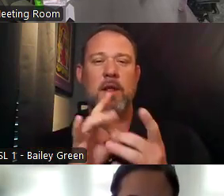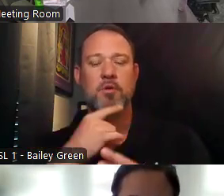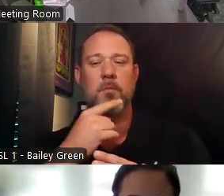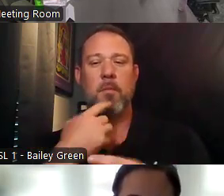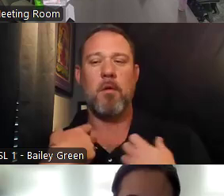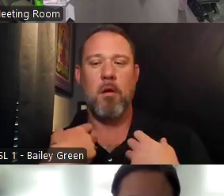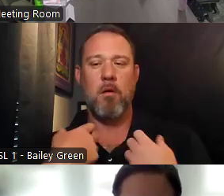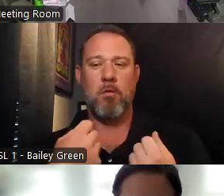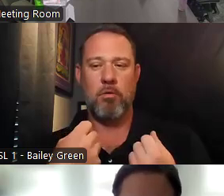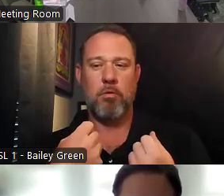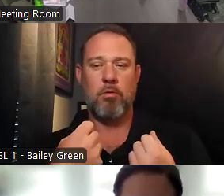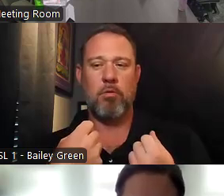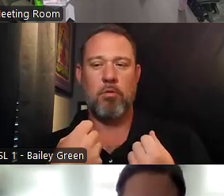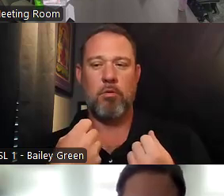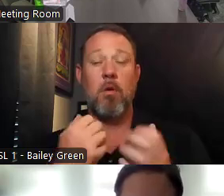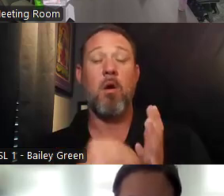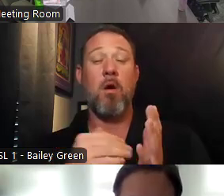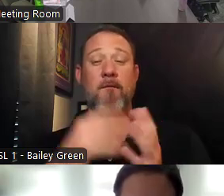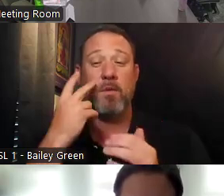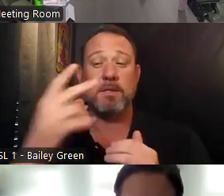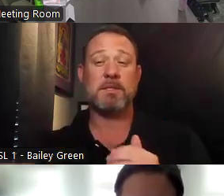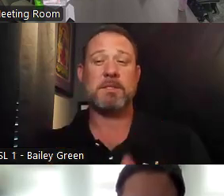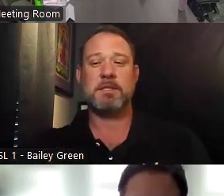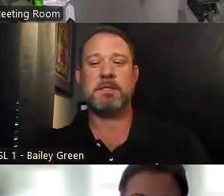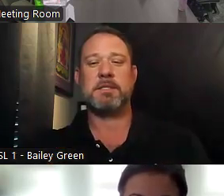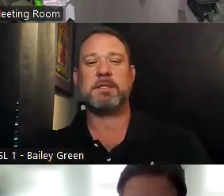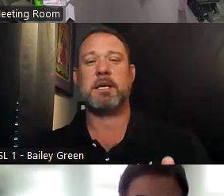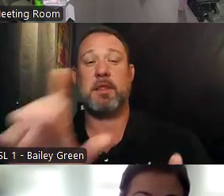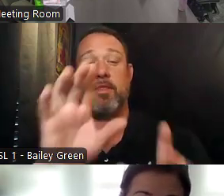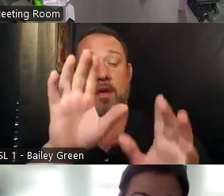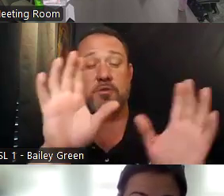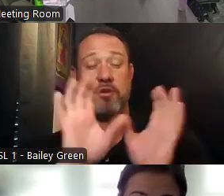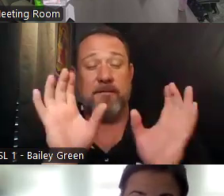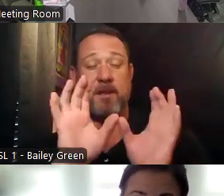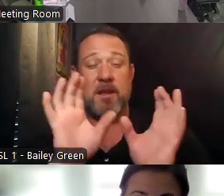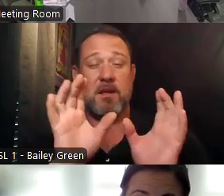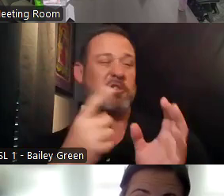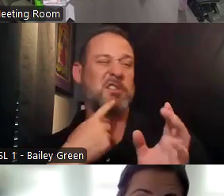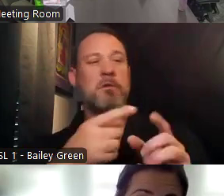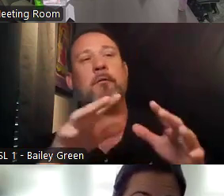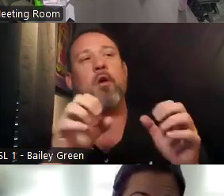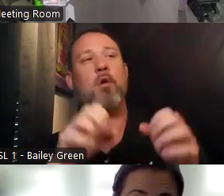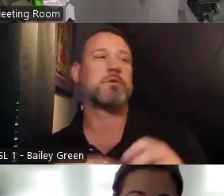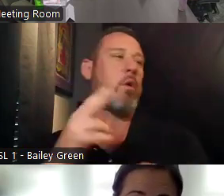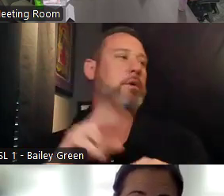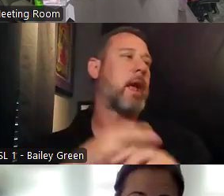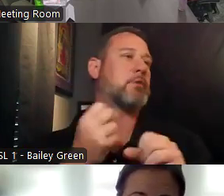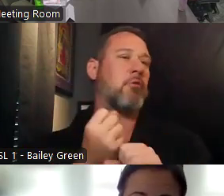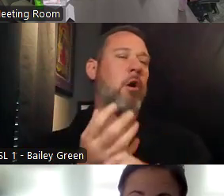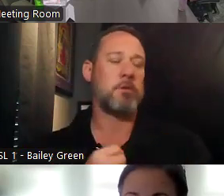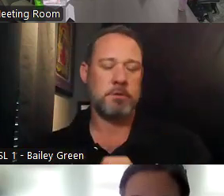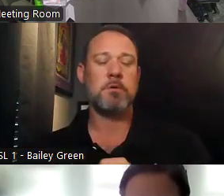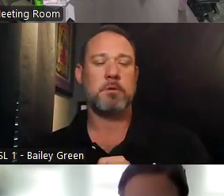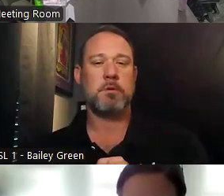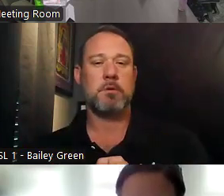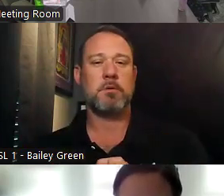health. Because often what we see on death certificates may just be frozen to death or death from natural causes. And